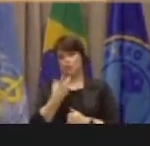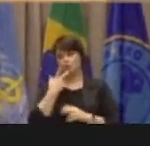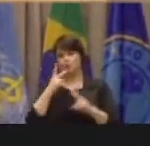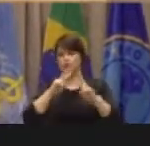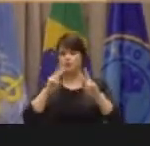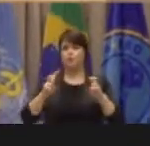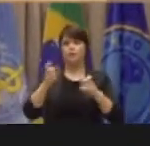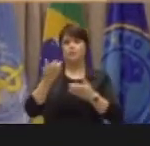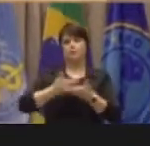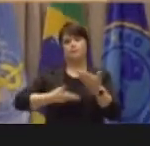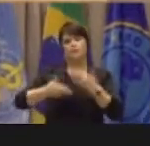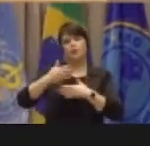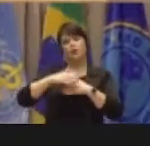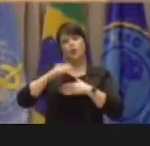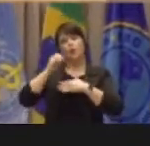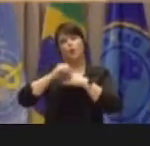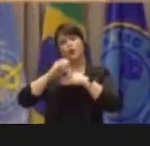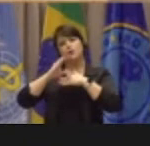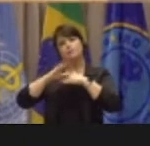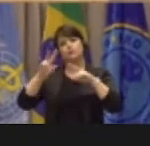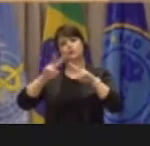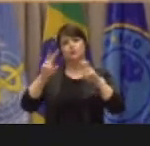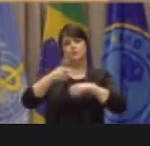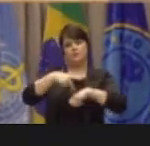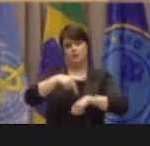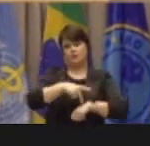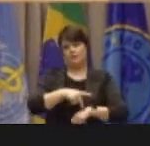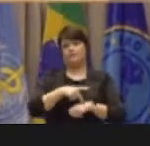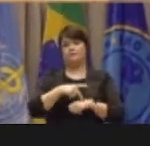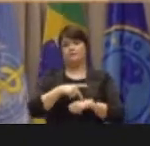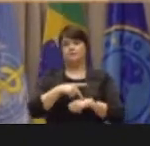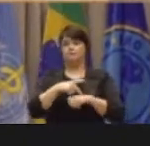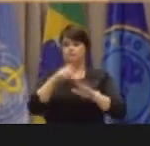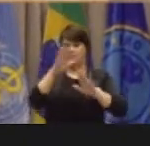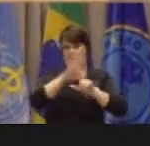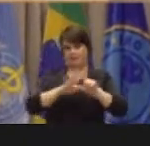1, exchange of information between countries participating in the global